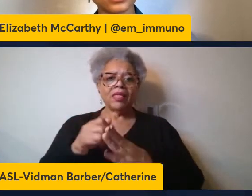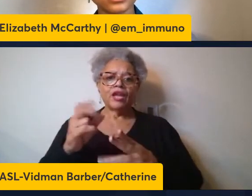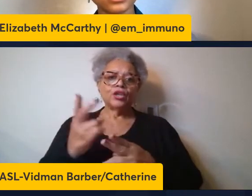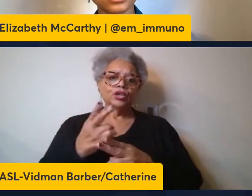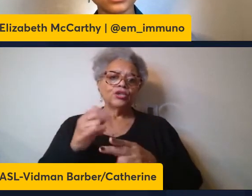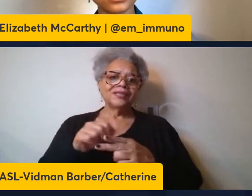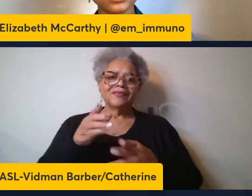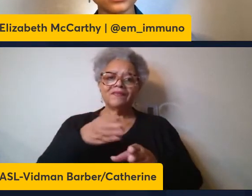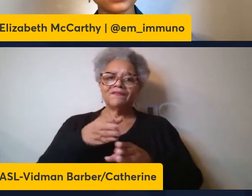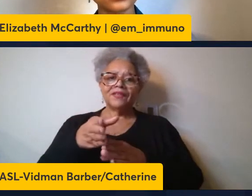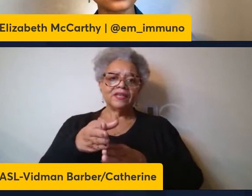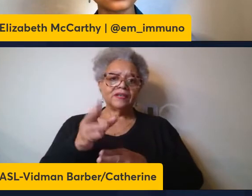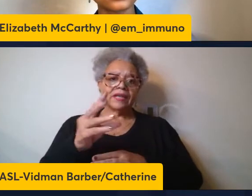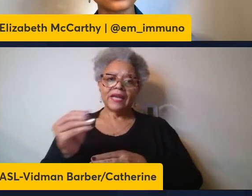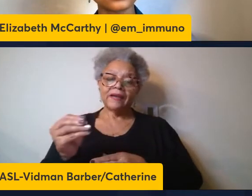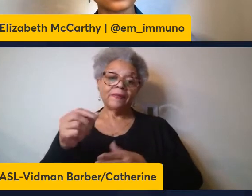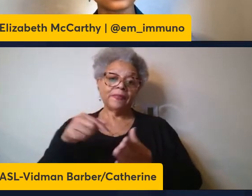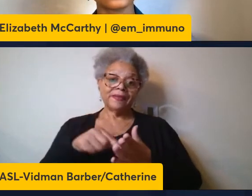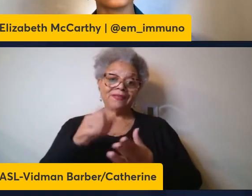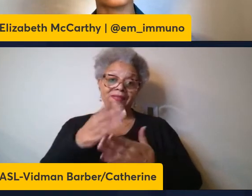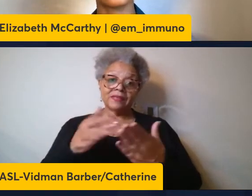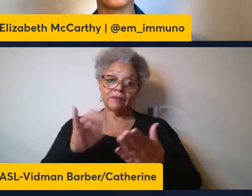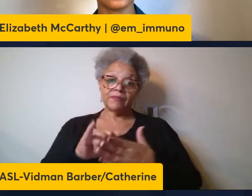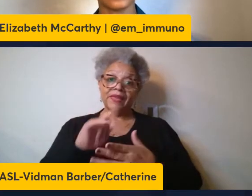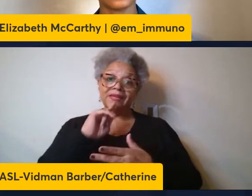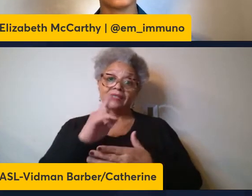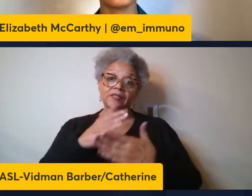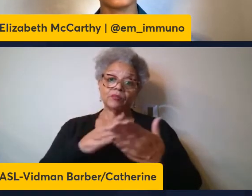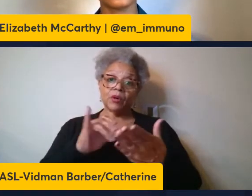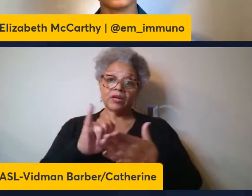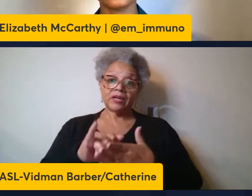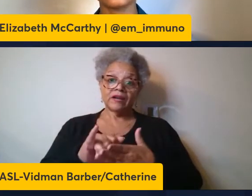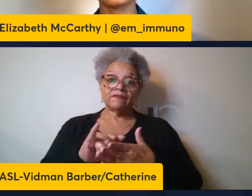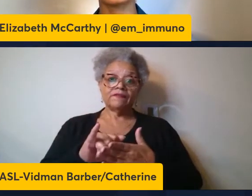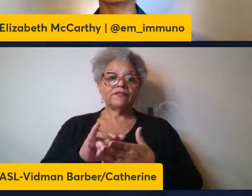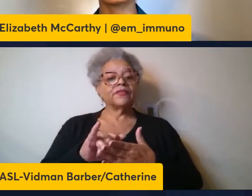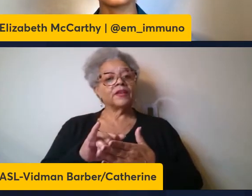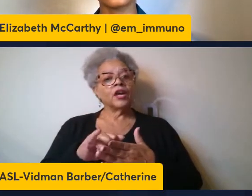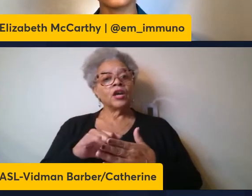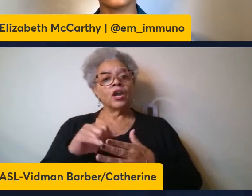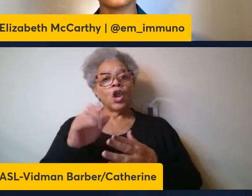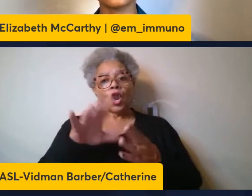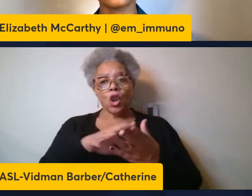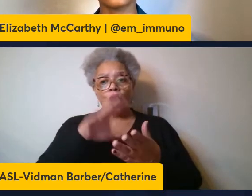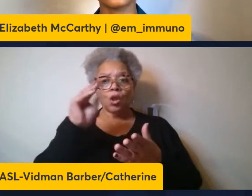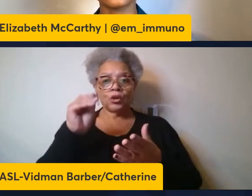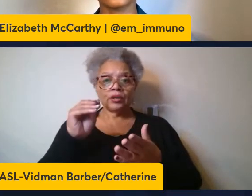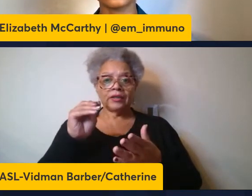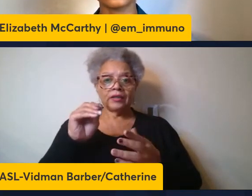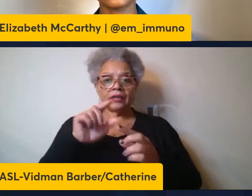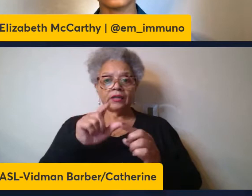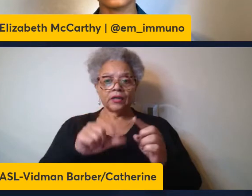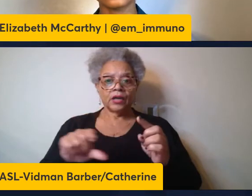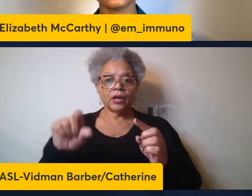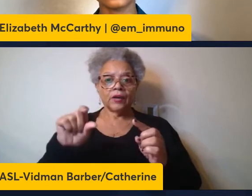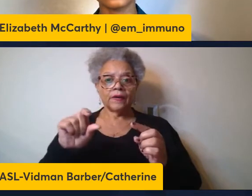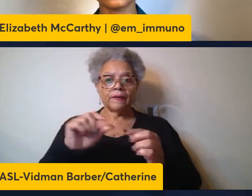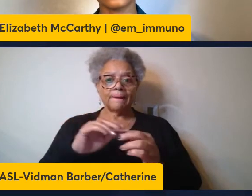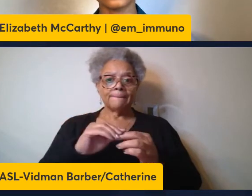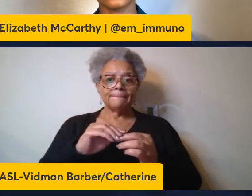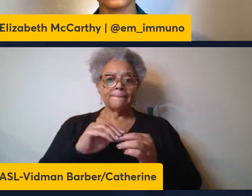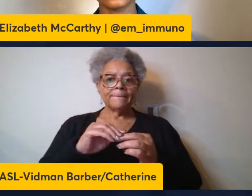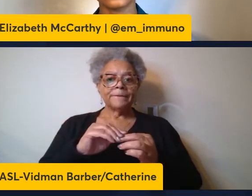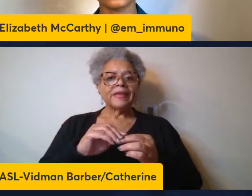the field. And this is something that is part of the steep learning curve, is that there are a lot of different